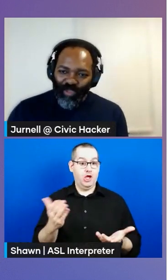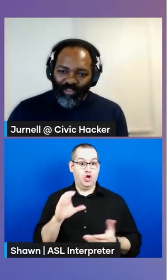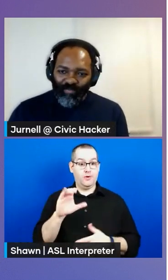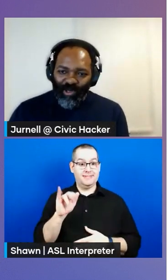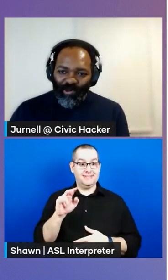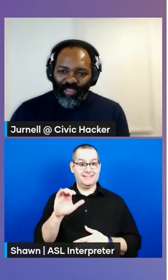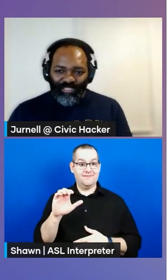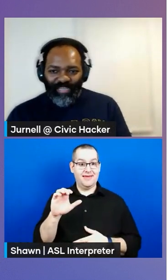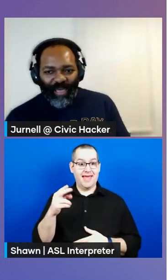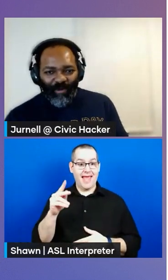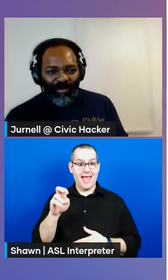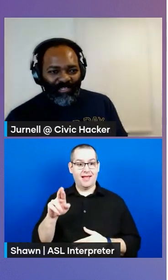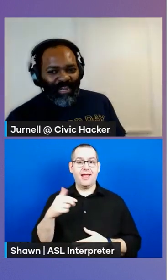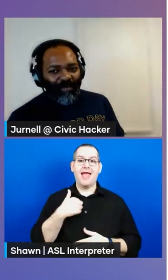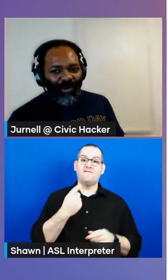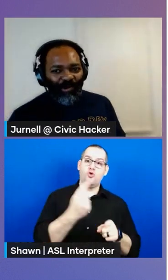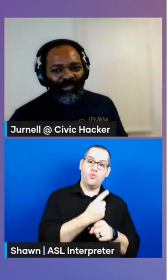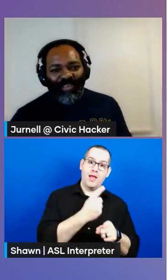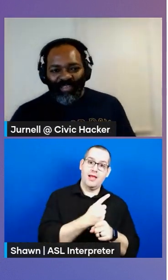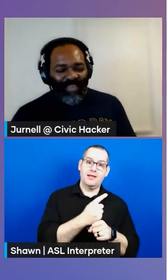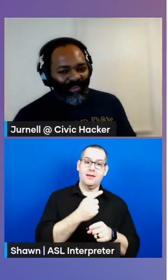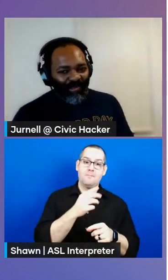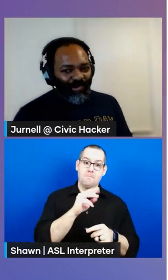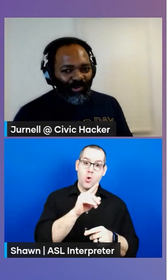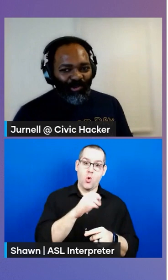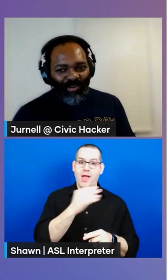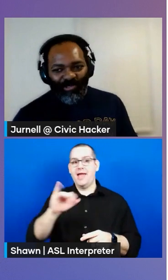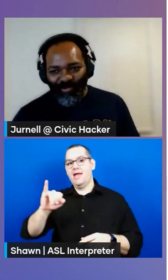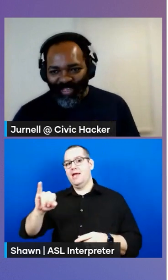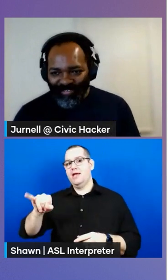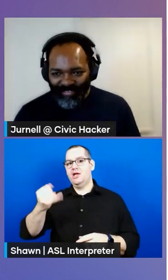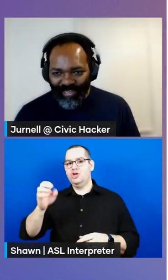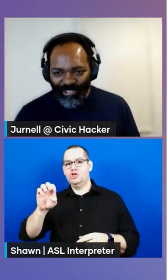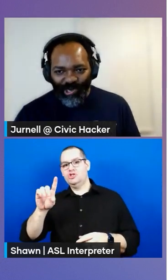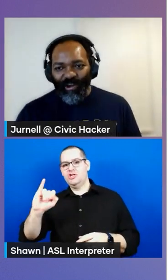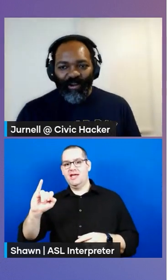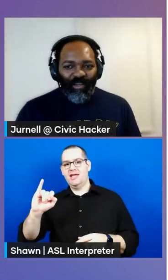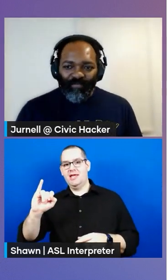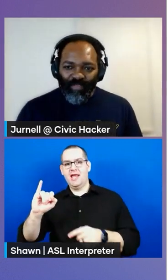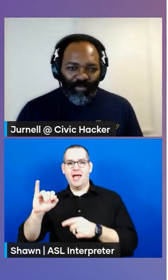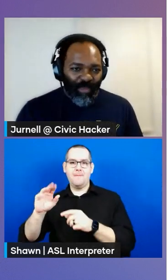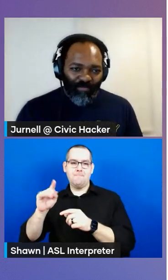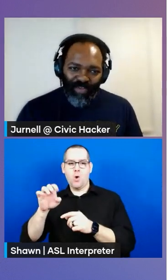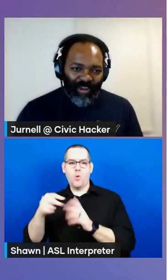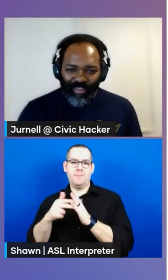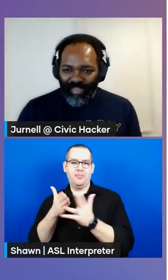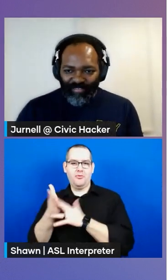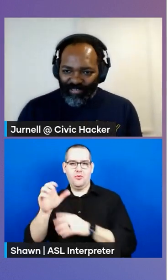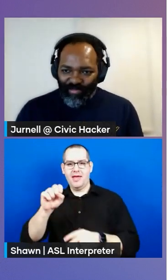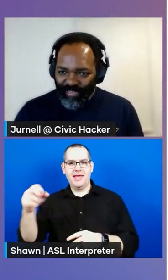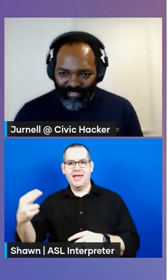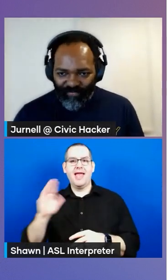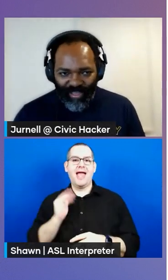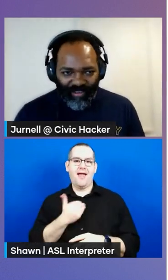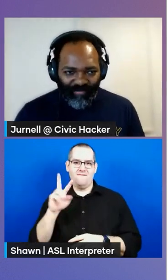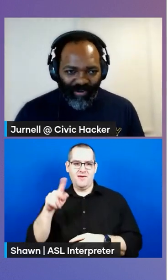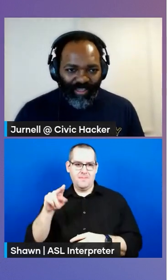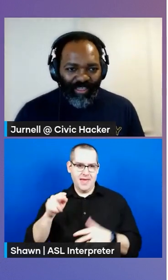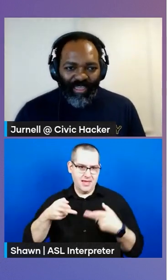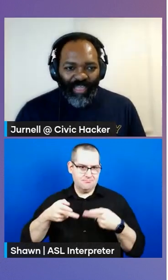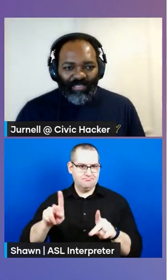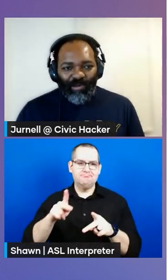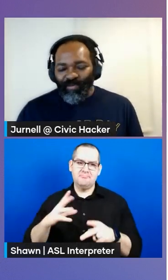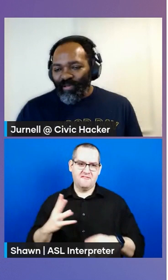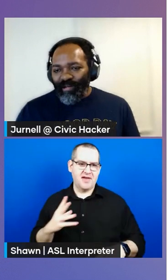have the regular mode and Jedi mode. And Jedi mode is that you're doing it through SSH. And our VPN provider allows us to do that just fine,